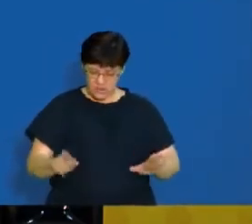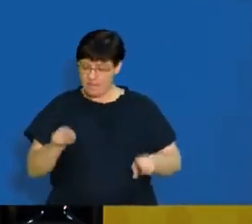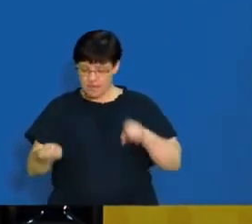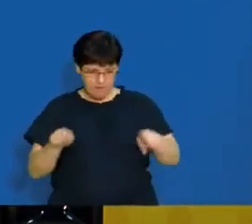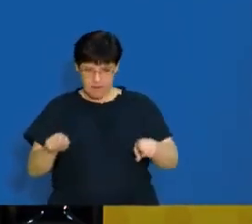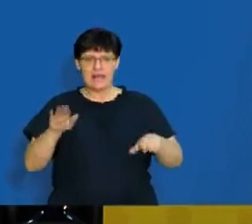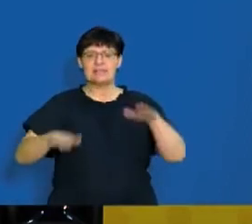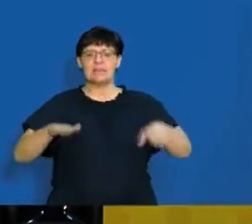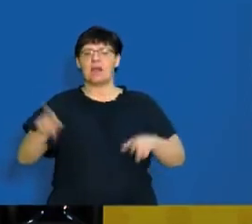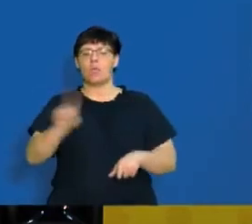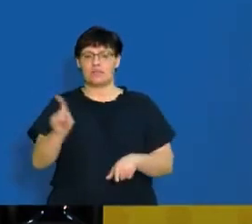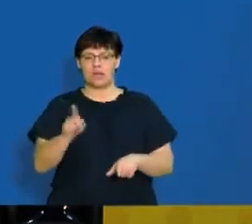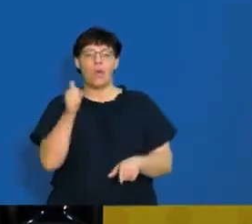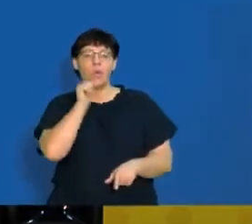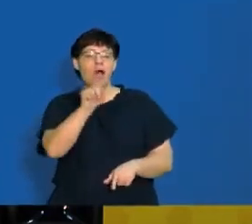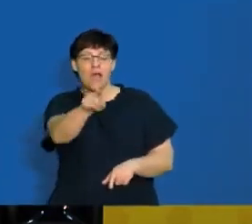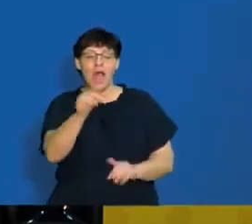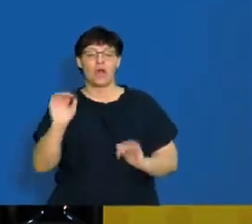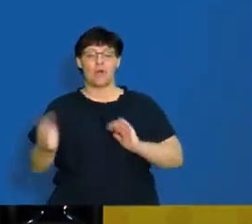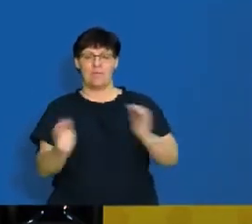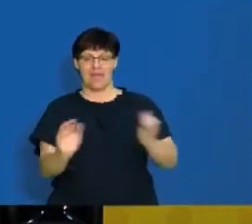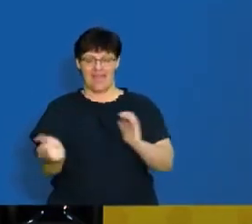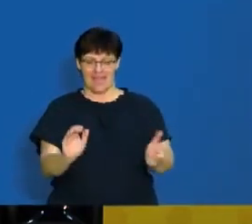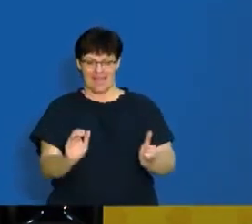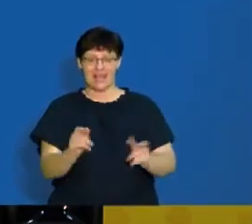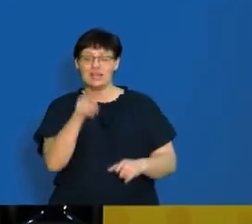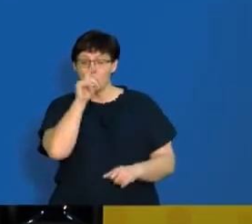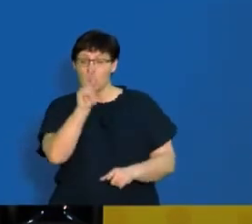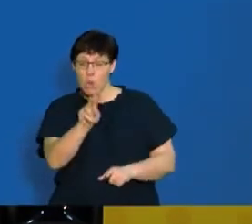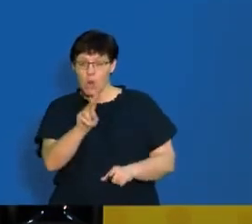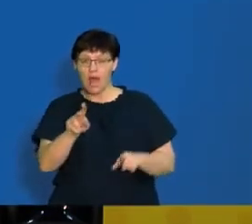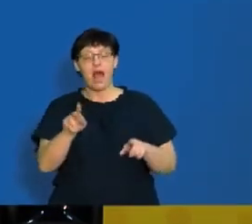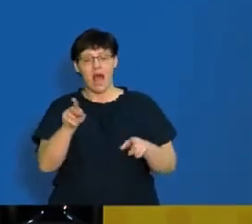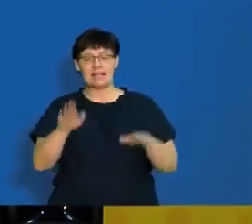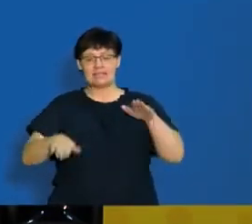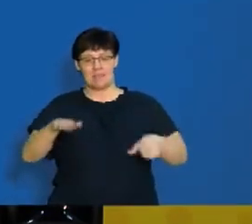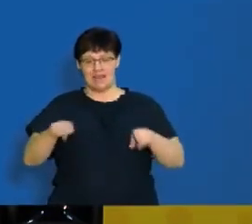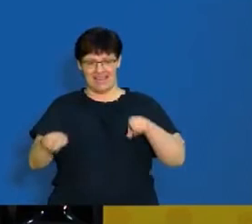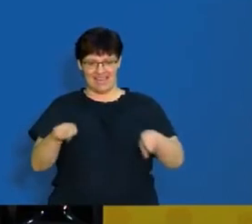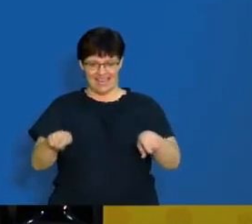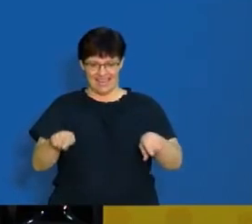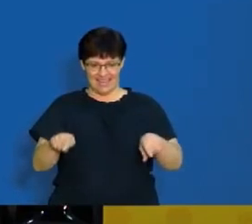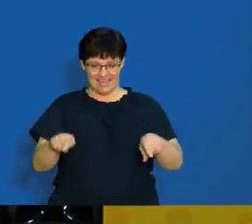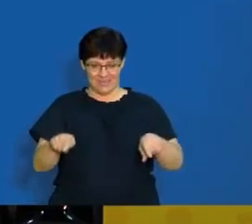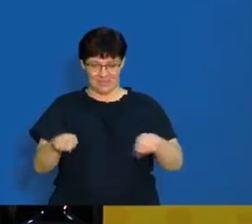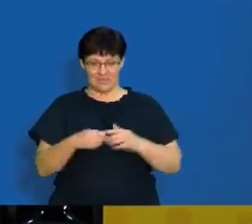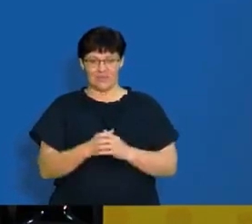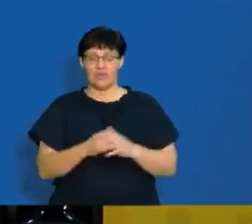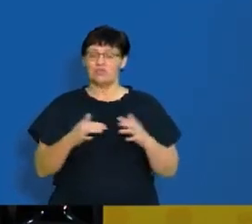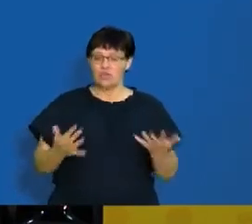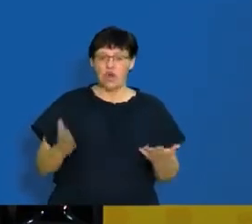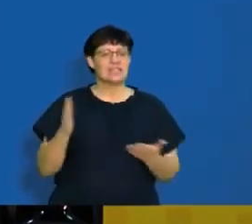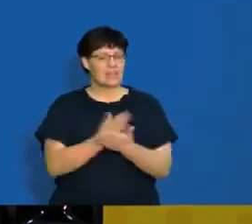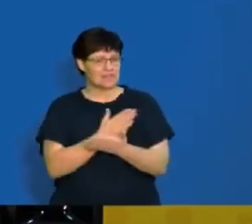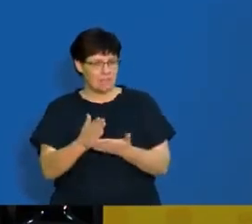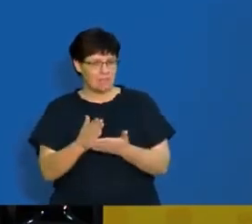similar. When you're comparing, you are looking for things that are similar in the two sources. Okay, sometimes